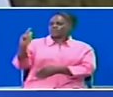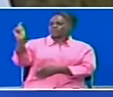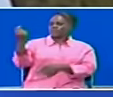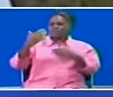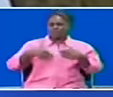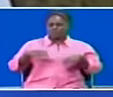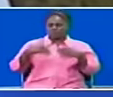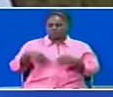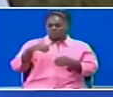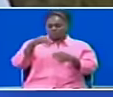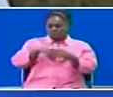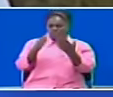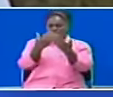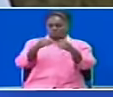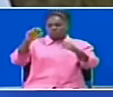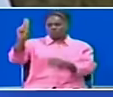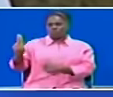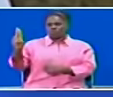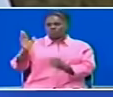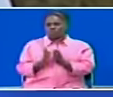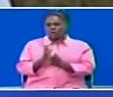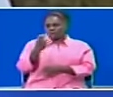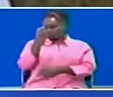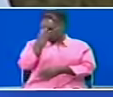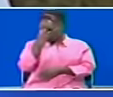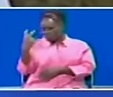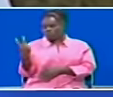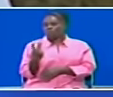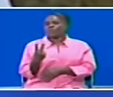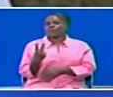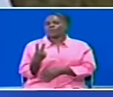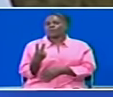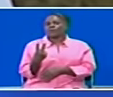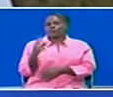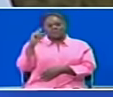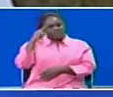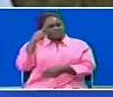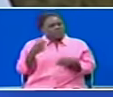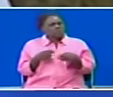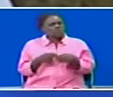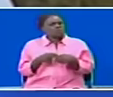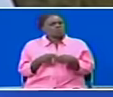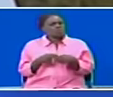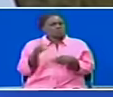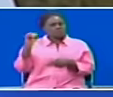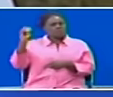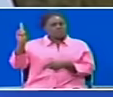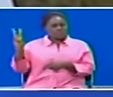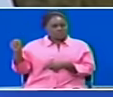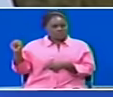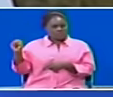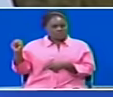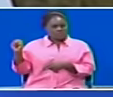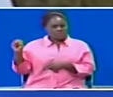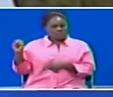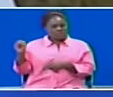in His Excellency Uhuru Kenyatta and his deputy, William Ruto. And I think soon enough, ODM, where Onyango